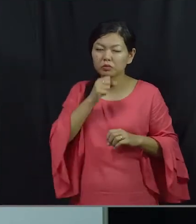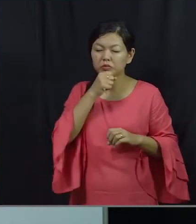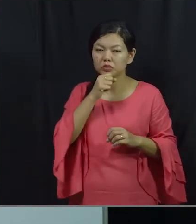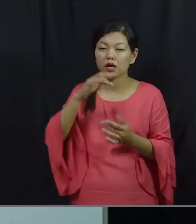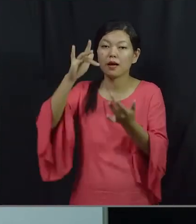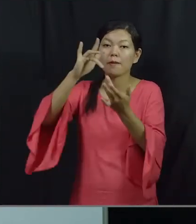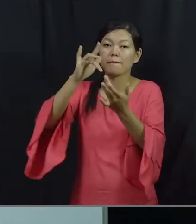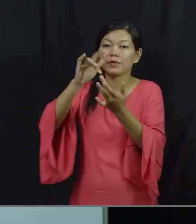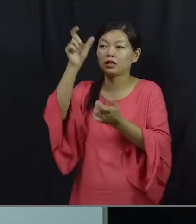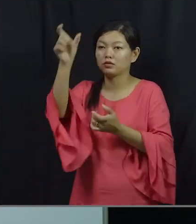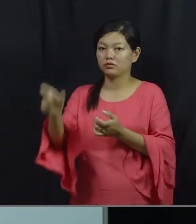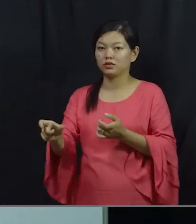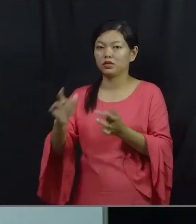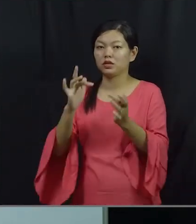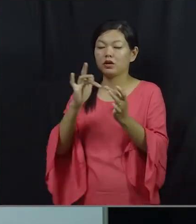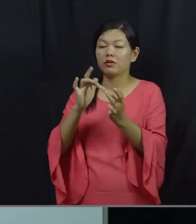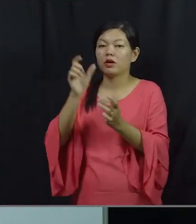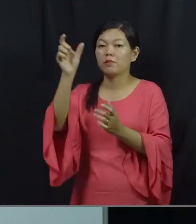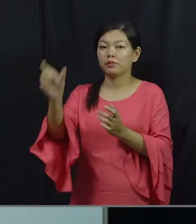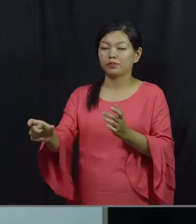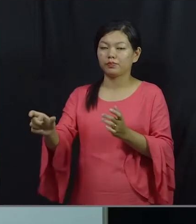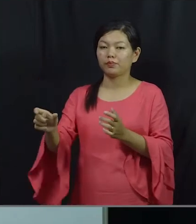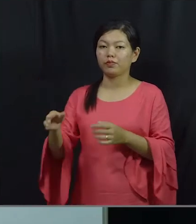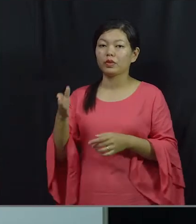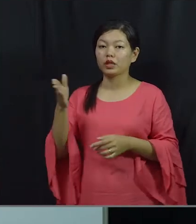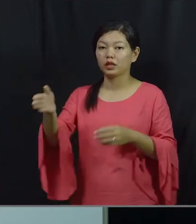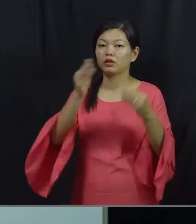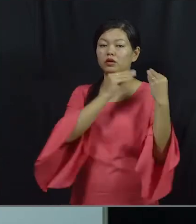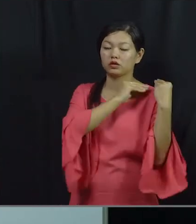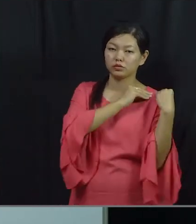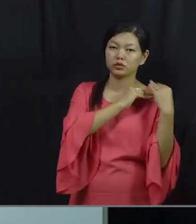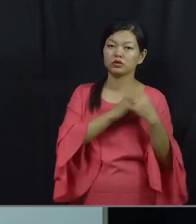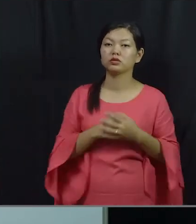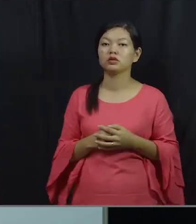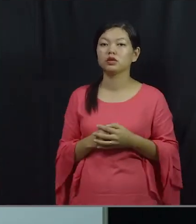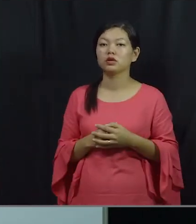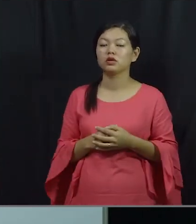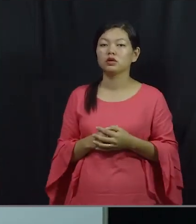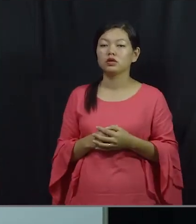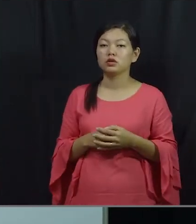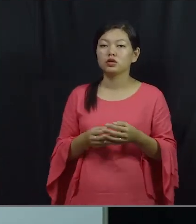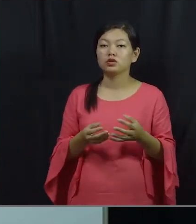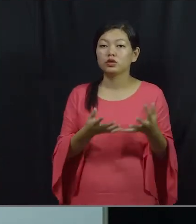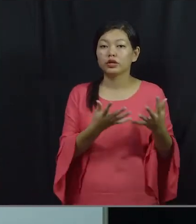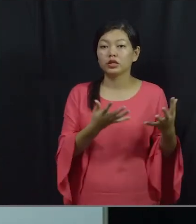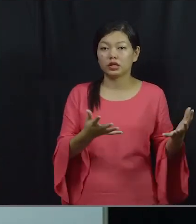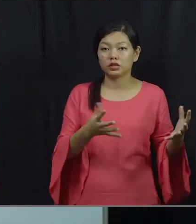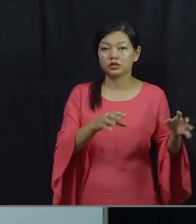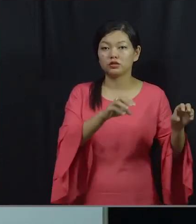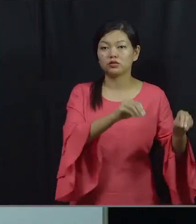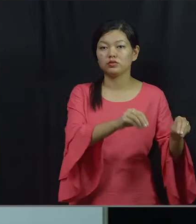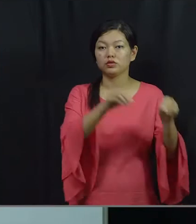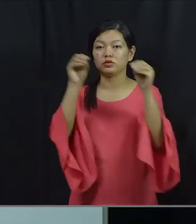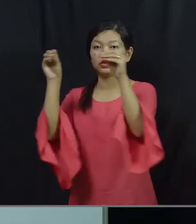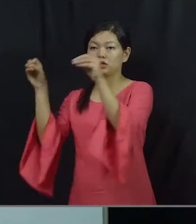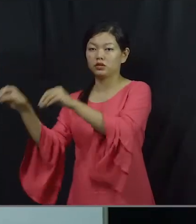and the consumer, isn't that? So these are the middlemen. These are the middlemen who transport or transfer the goods from one place to the another.